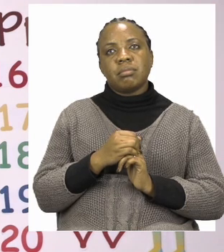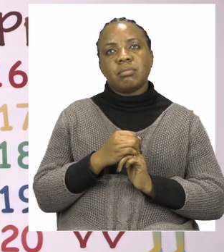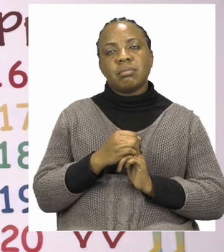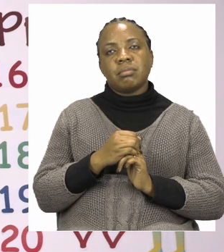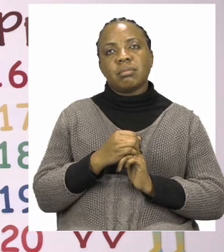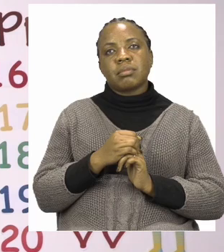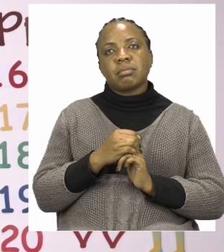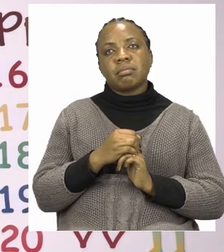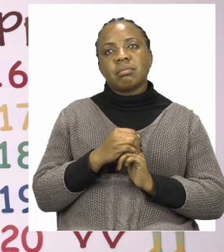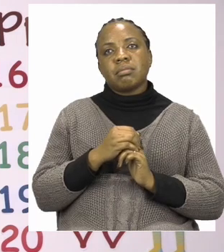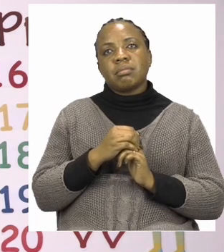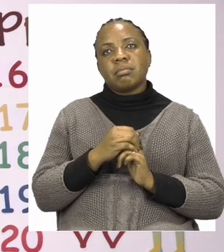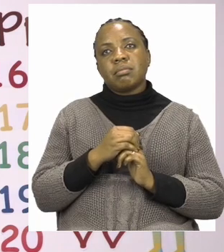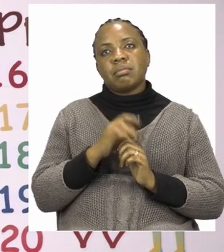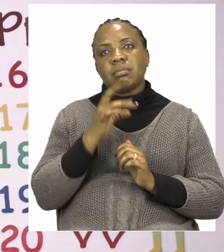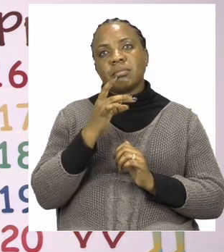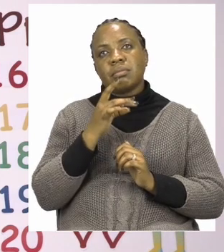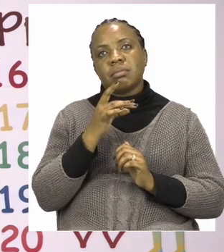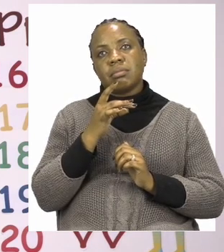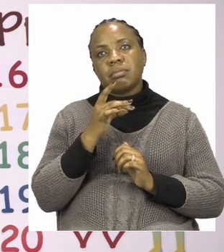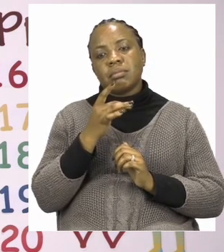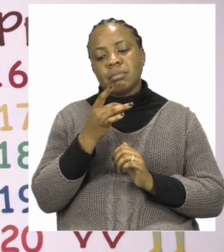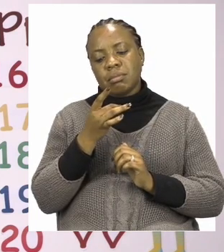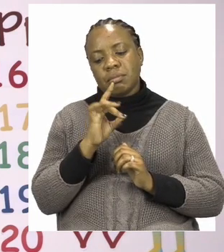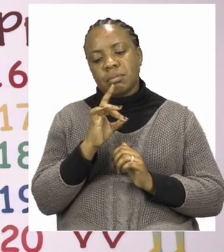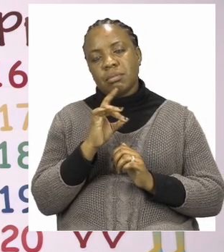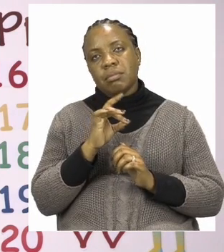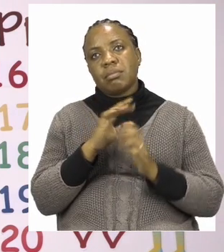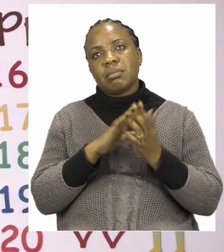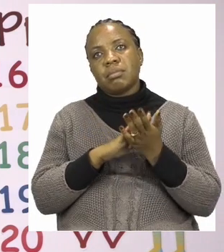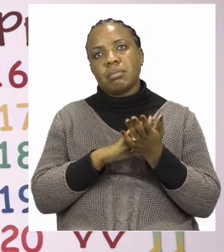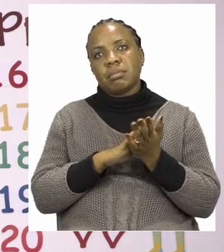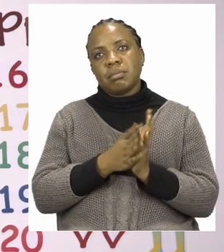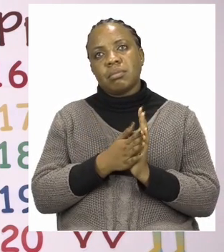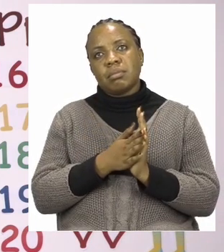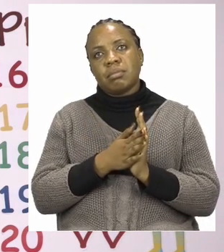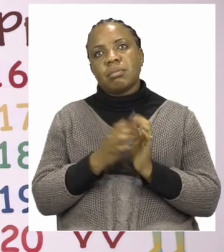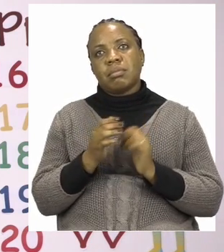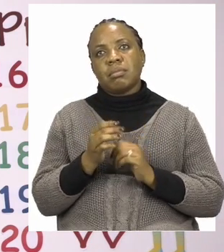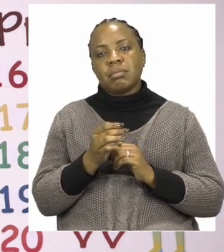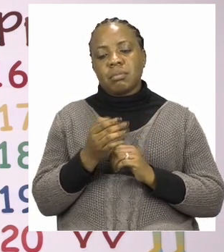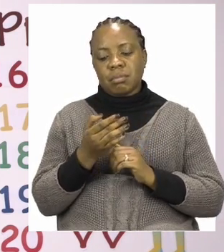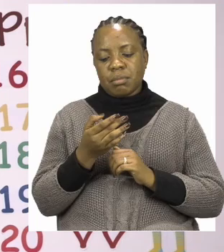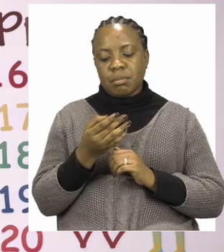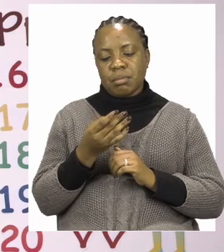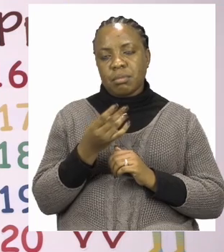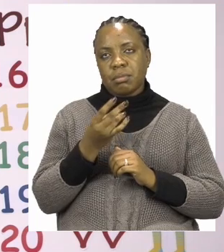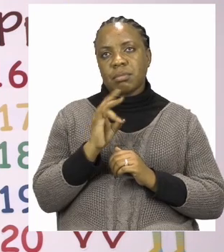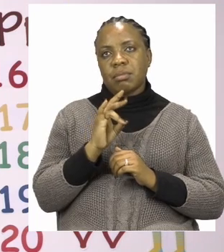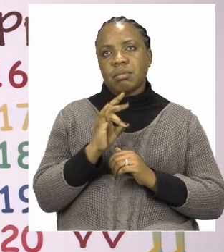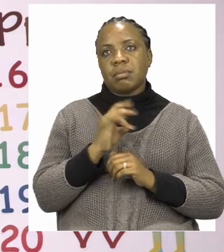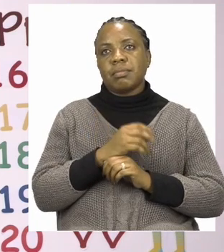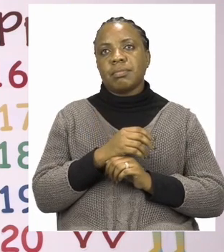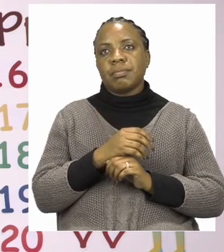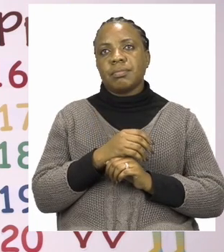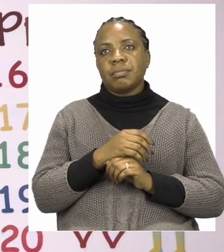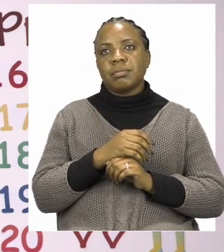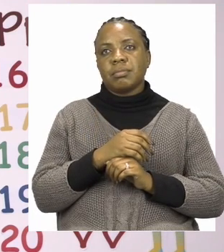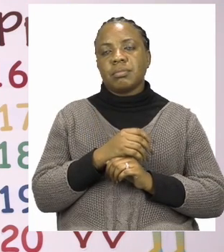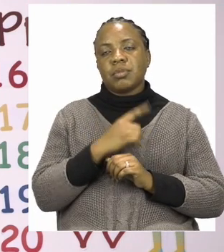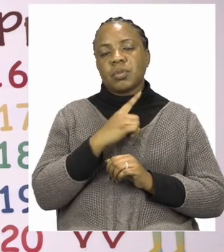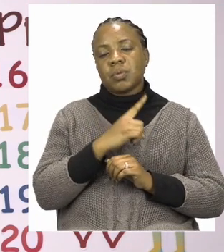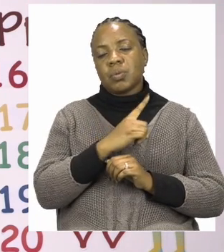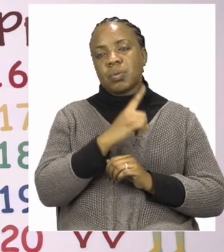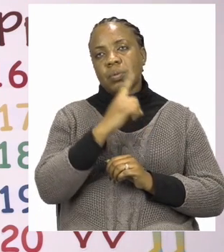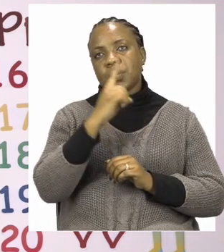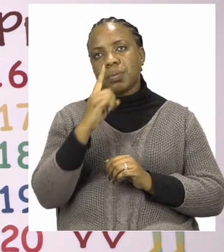fine. So he removes one bag from himself, and then the number 8 changes to 7, and then he